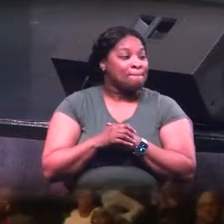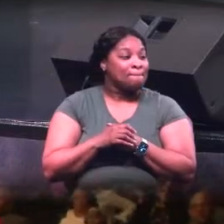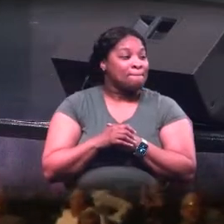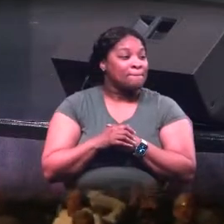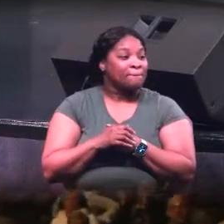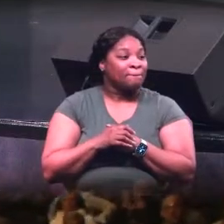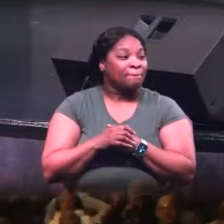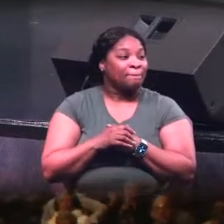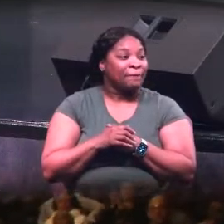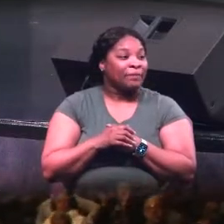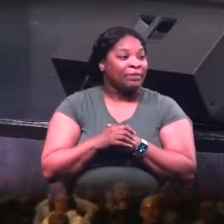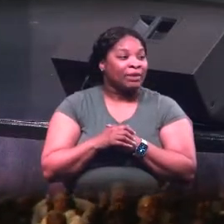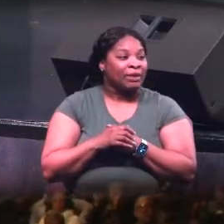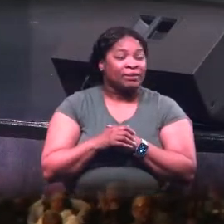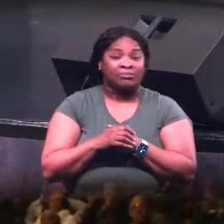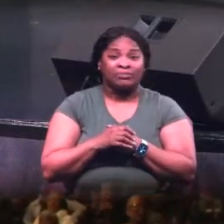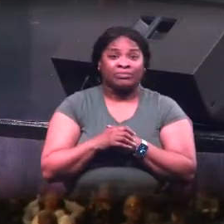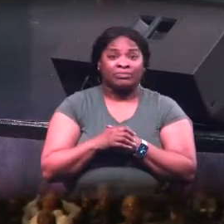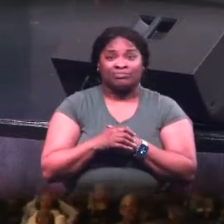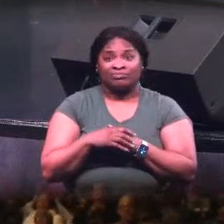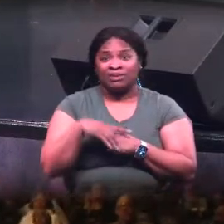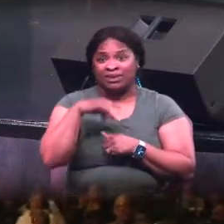At least the kids are teachable.